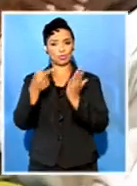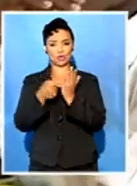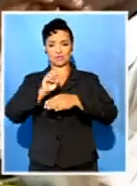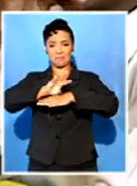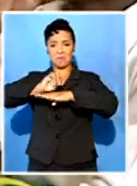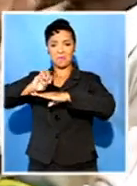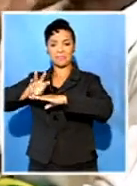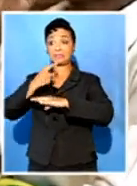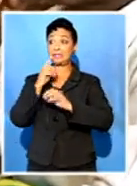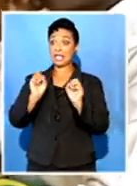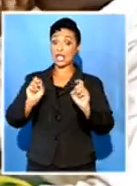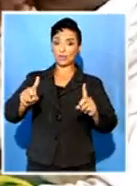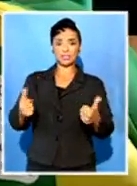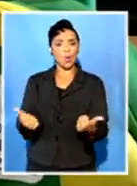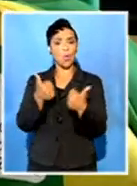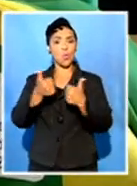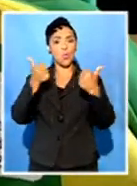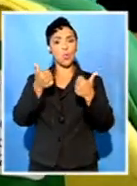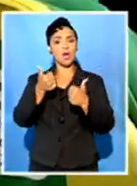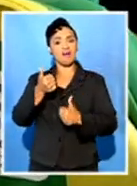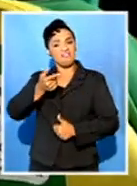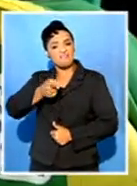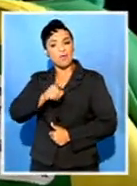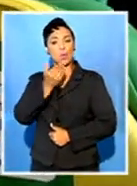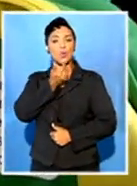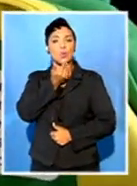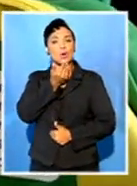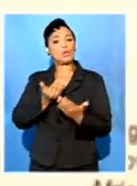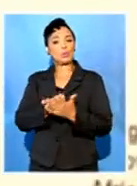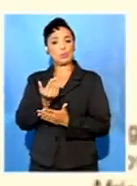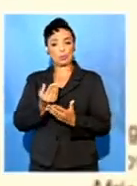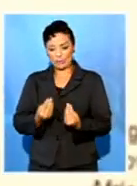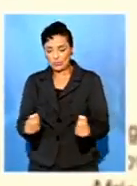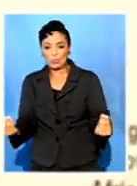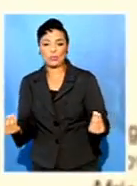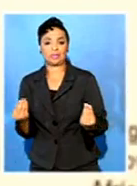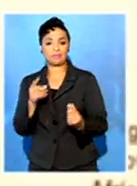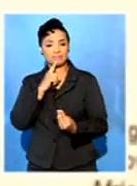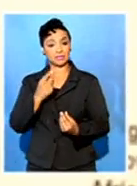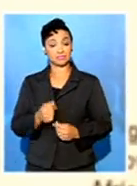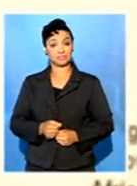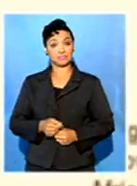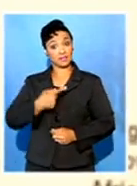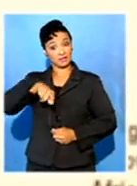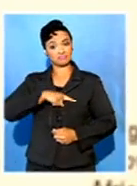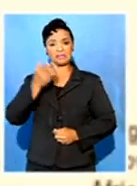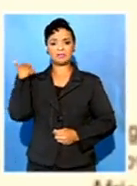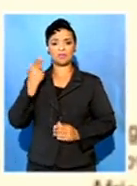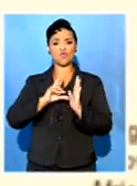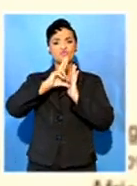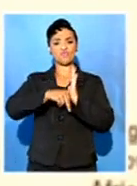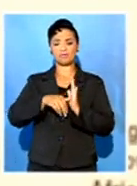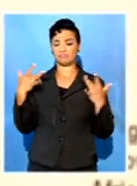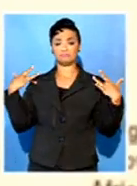says education is key to a better future for these youngsters. What we've done, we've neglected that role because